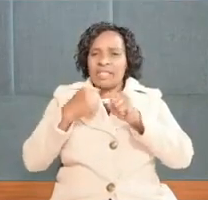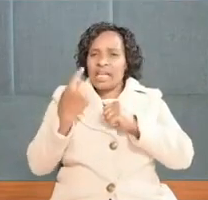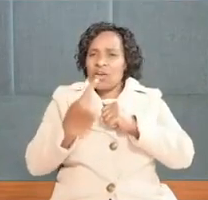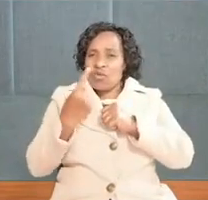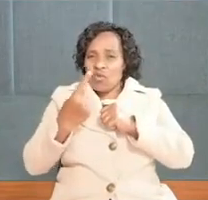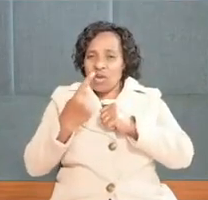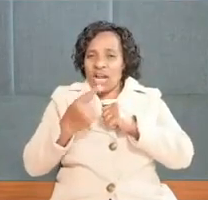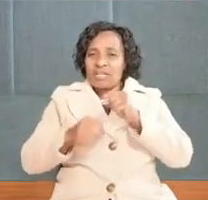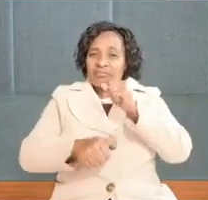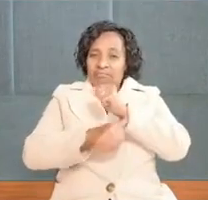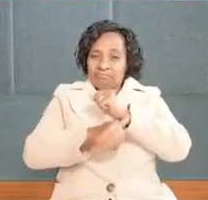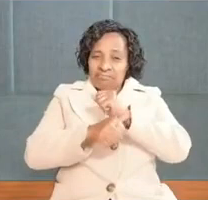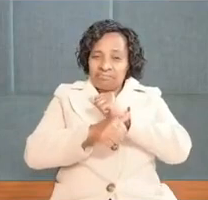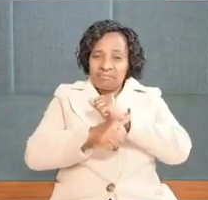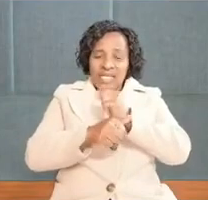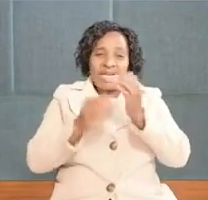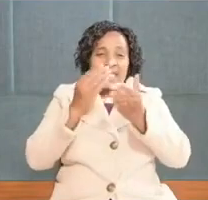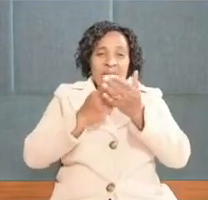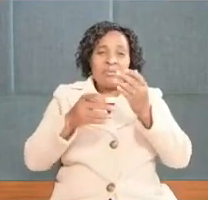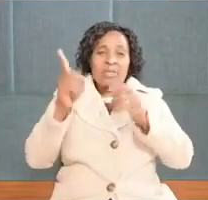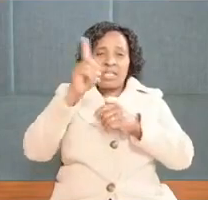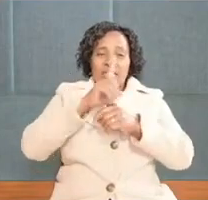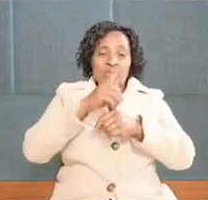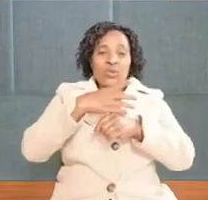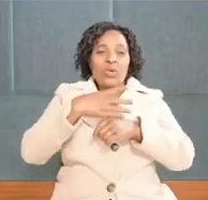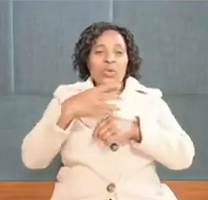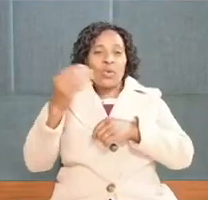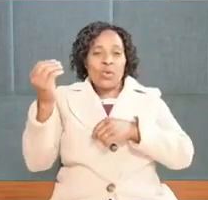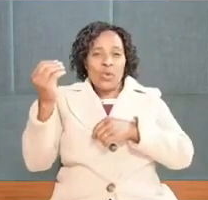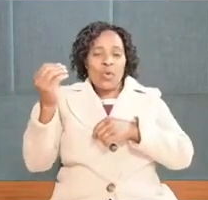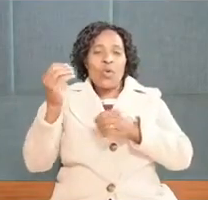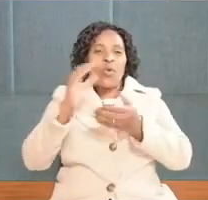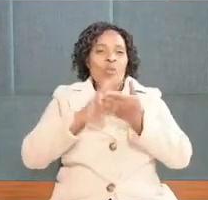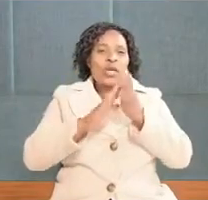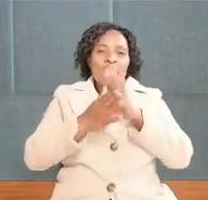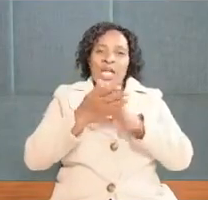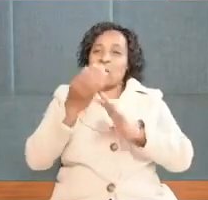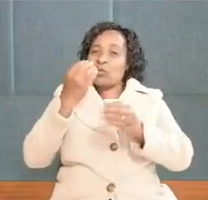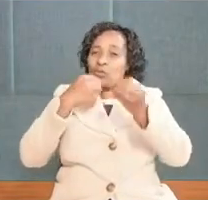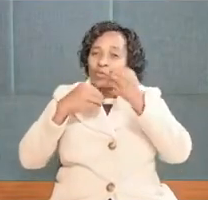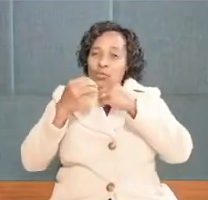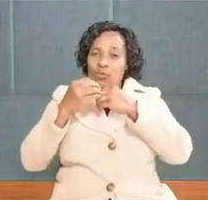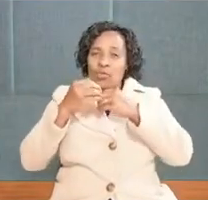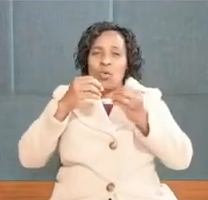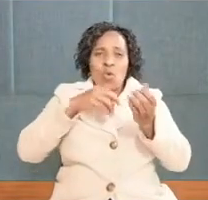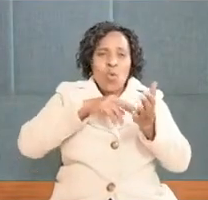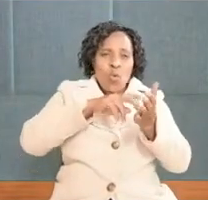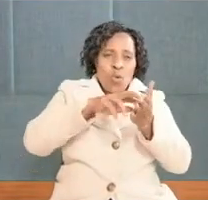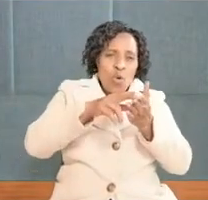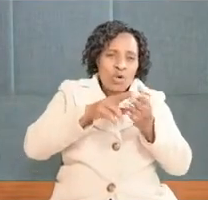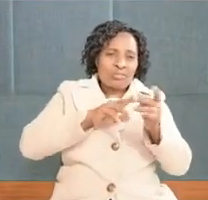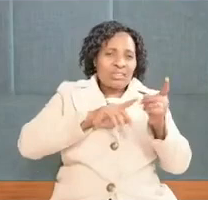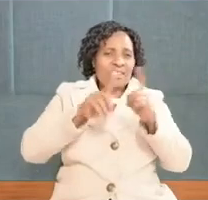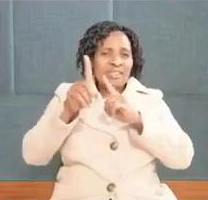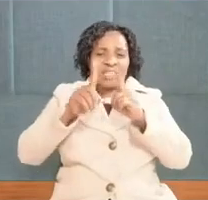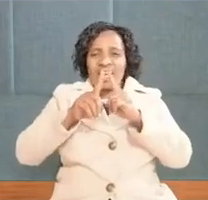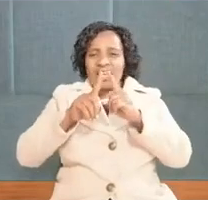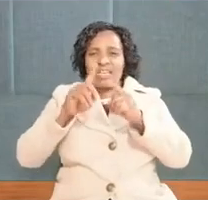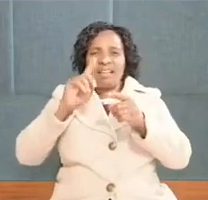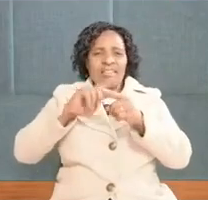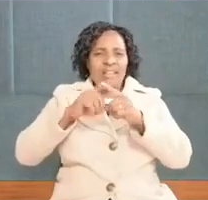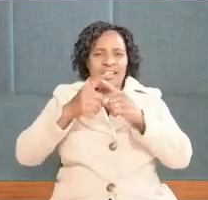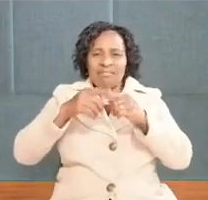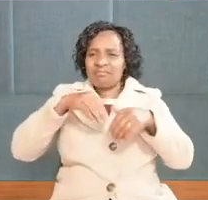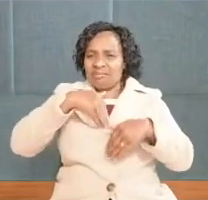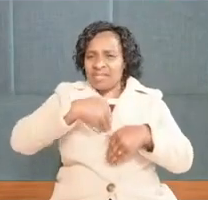and dangerous. Some days we will go hungry without food. We will walk long journeys and get